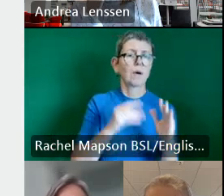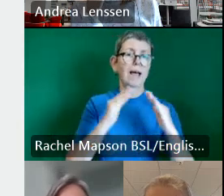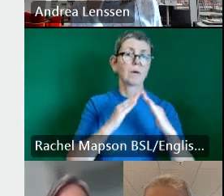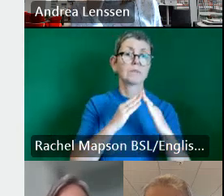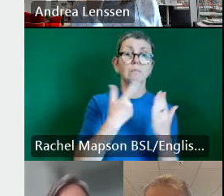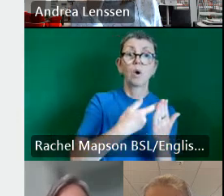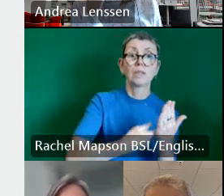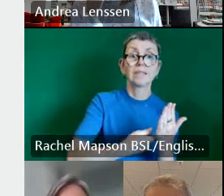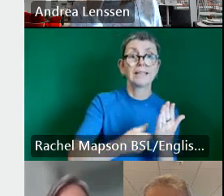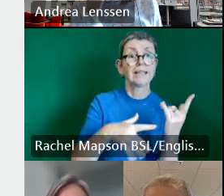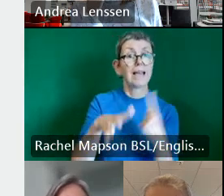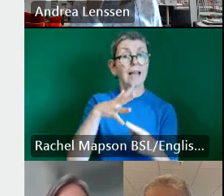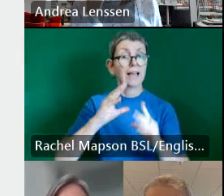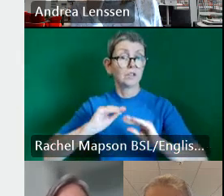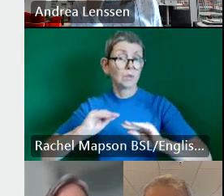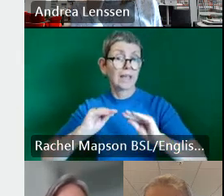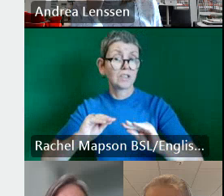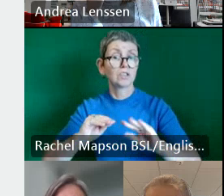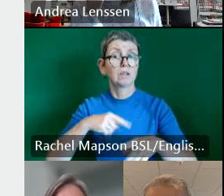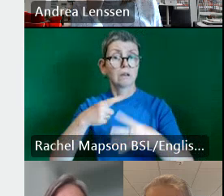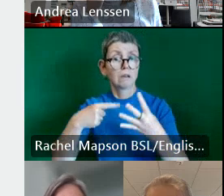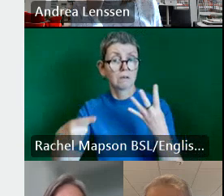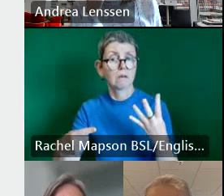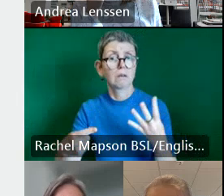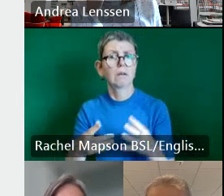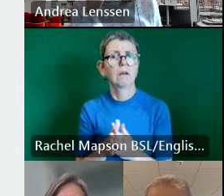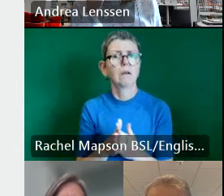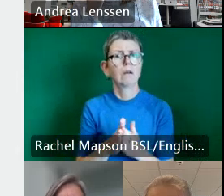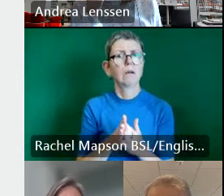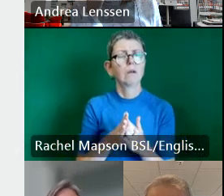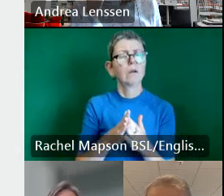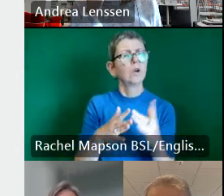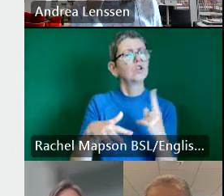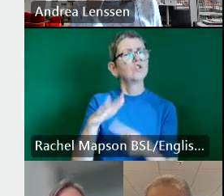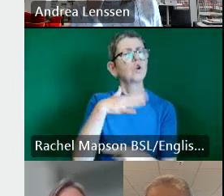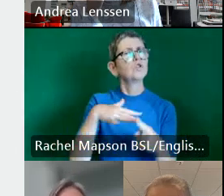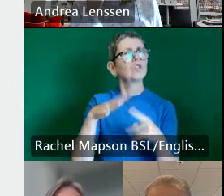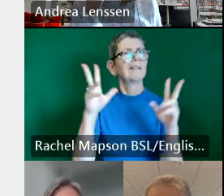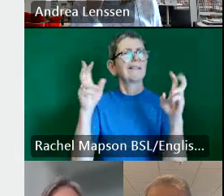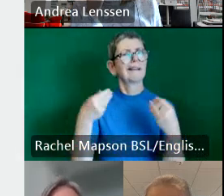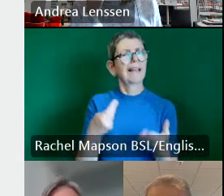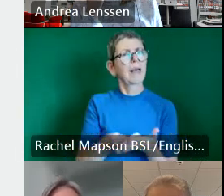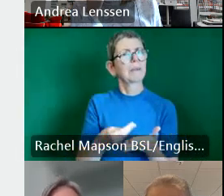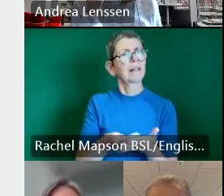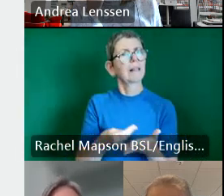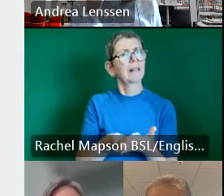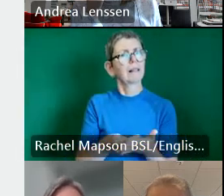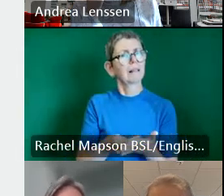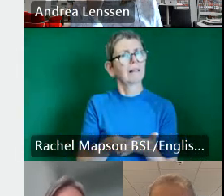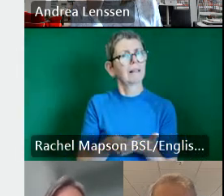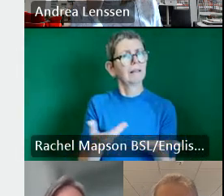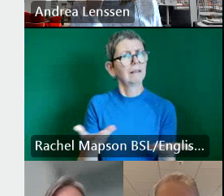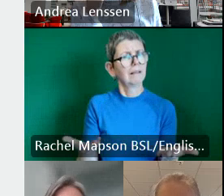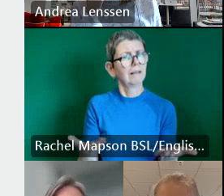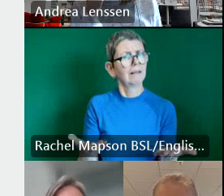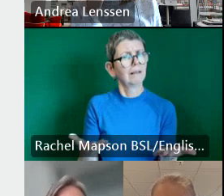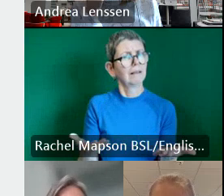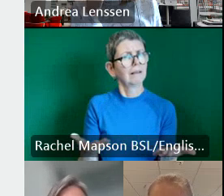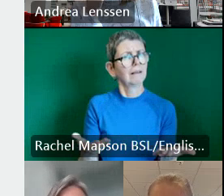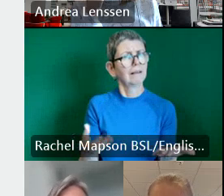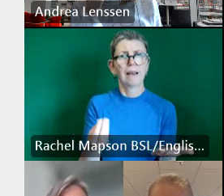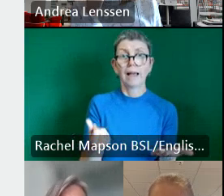about social capital. A lot of people don't consider the social capital that you have just by living and working in certain